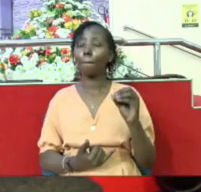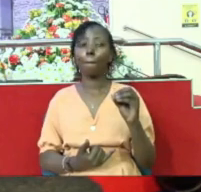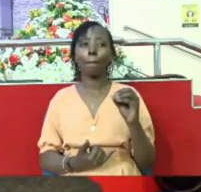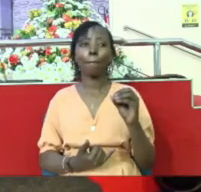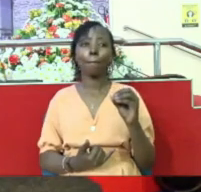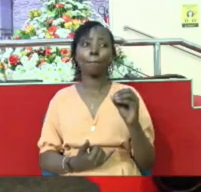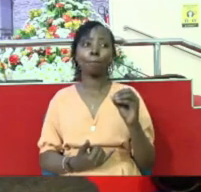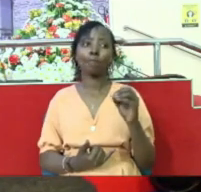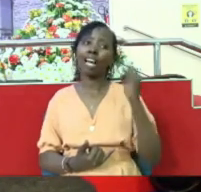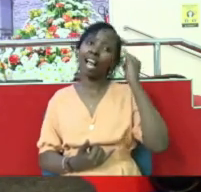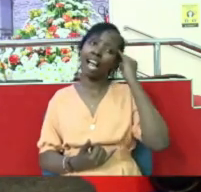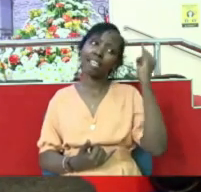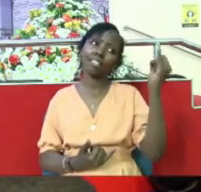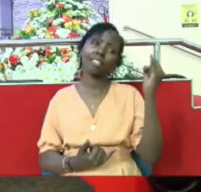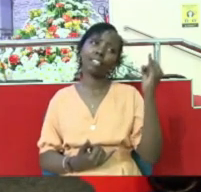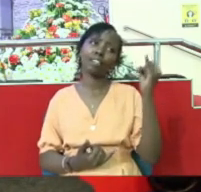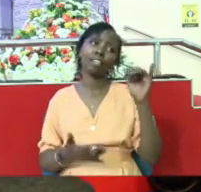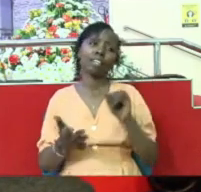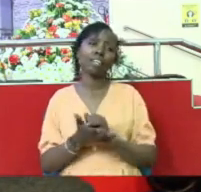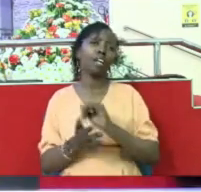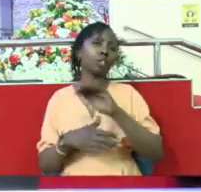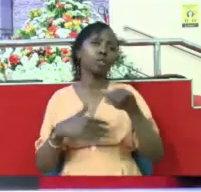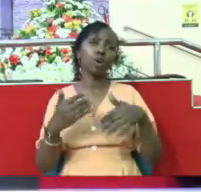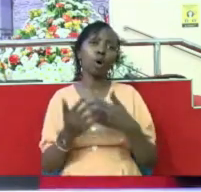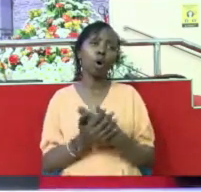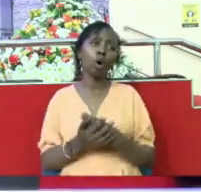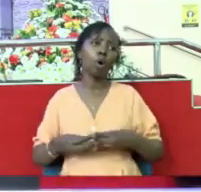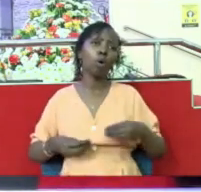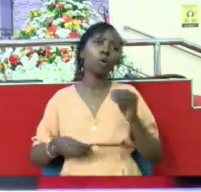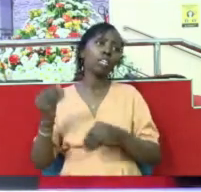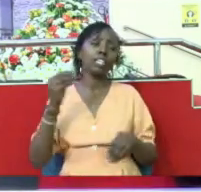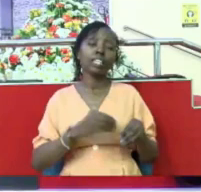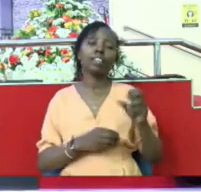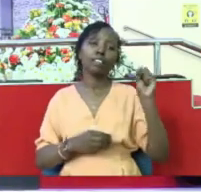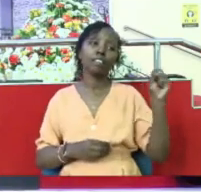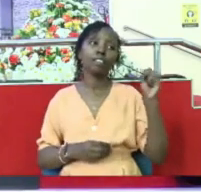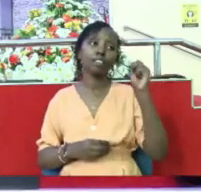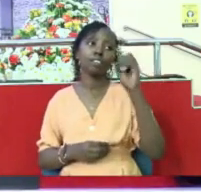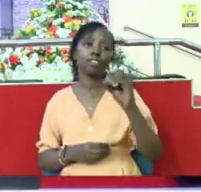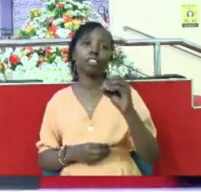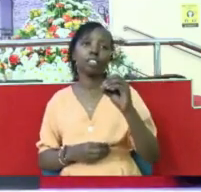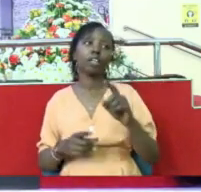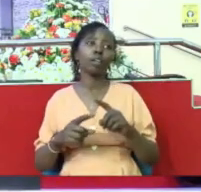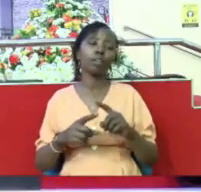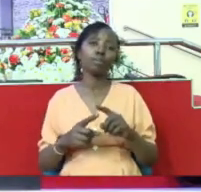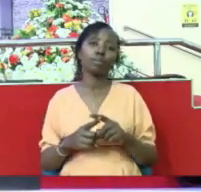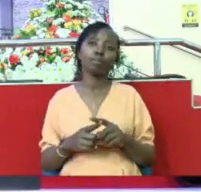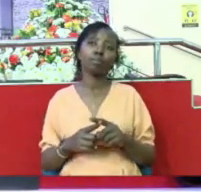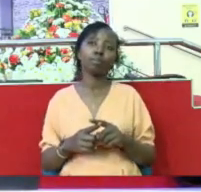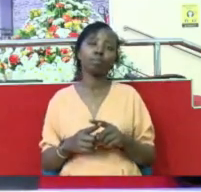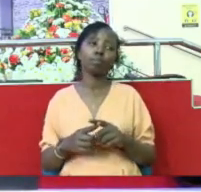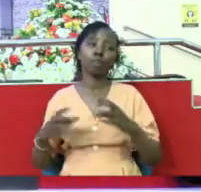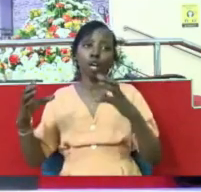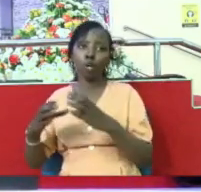la kufikiri. That we all give 50. Ya kwamba sote tutoe 50. The block is 5,000 but we just give 50. Block ni 5,000 lakini tutoe